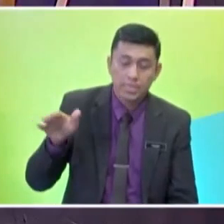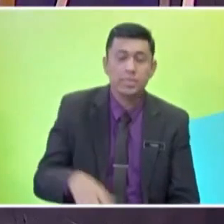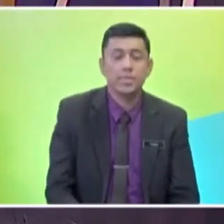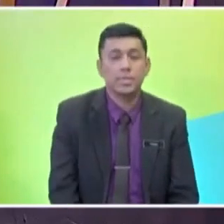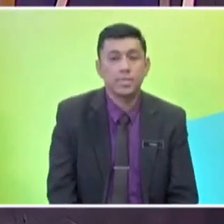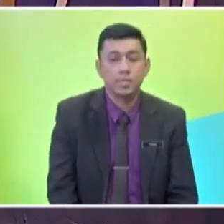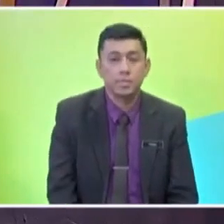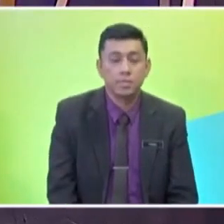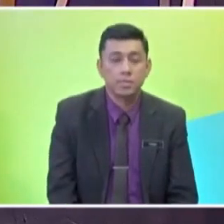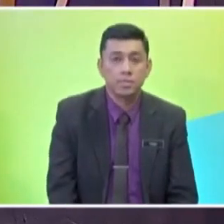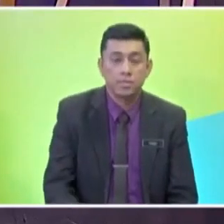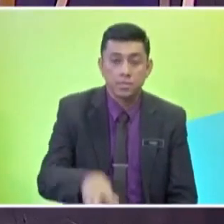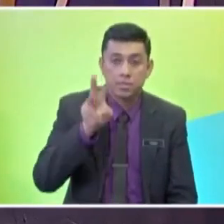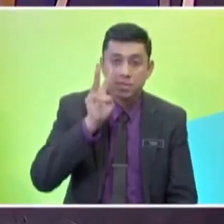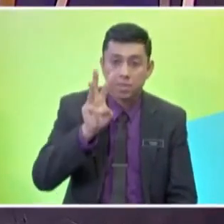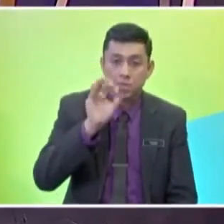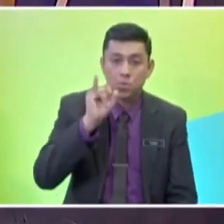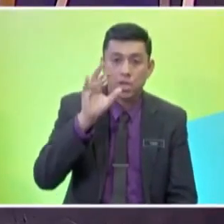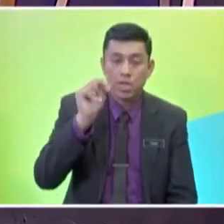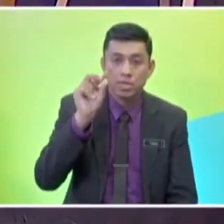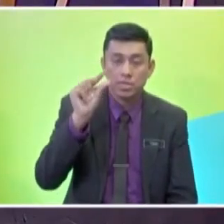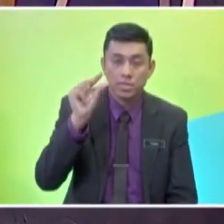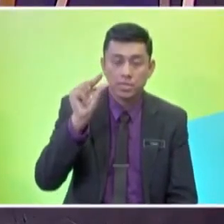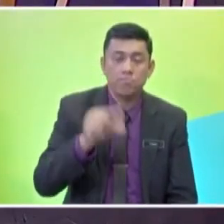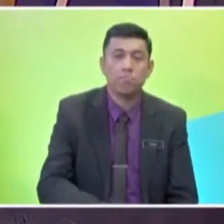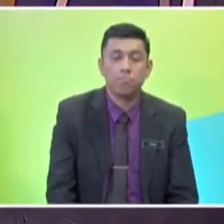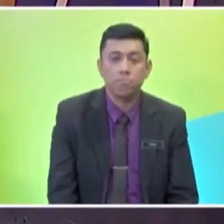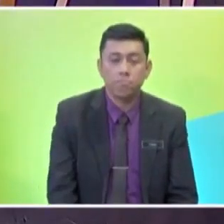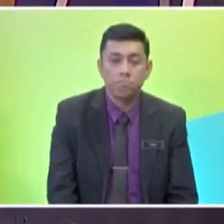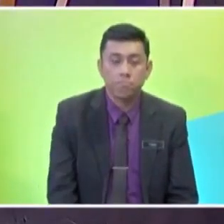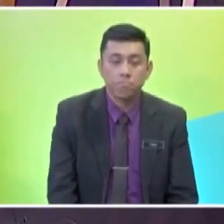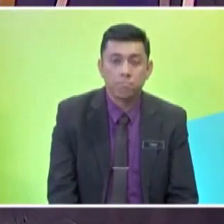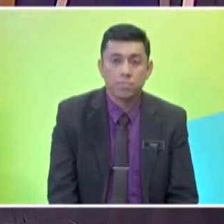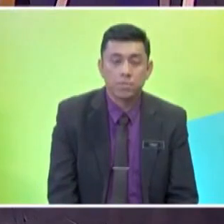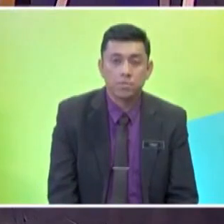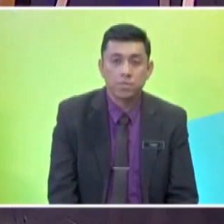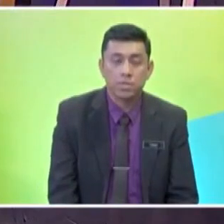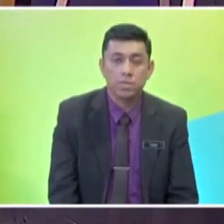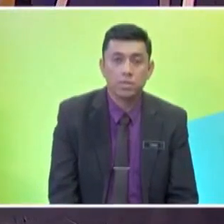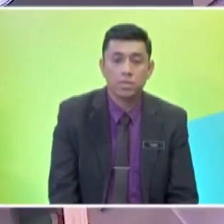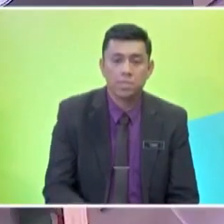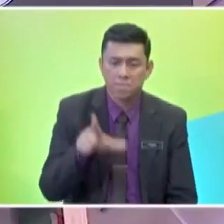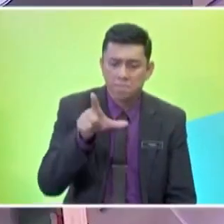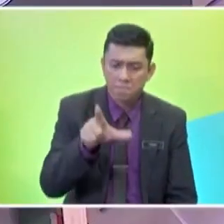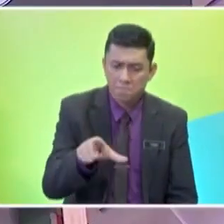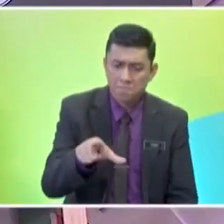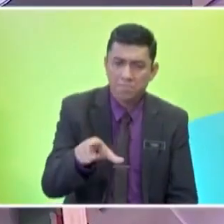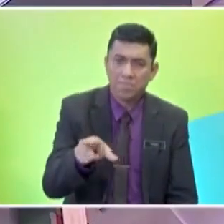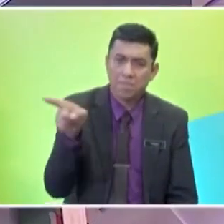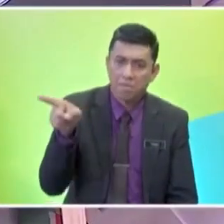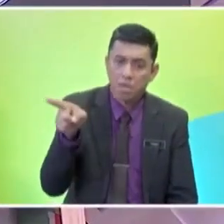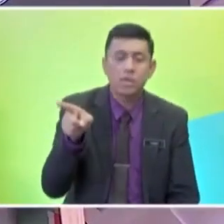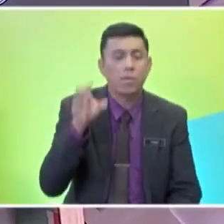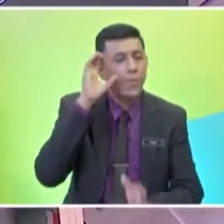wing? This one. Okay. Wing. Okay, this is the wing. So let us put here. Okay,